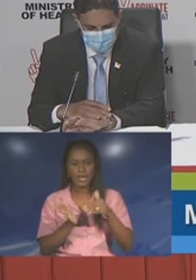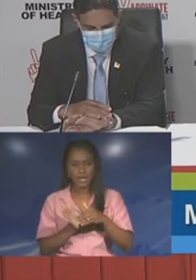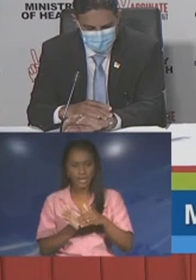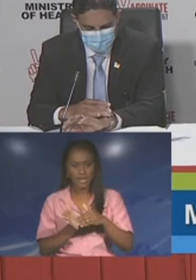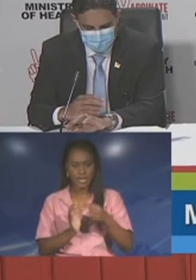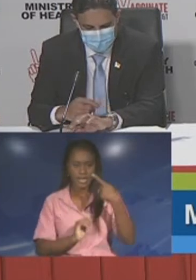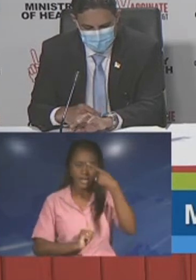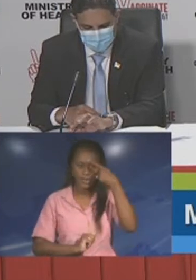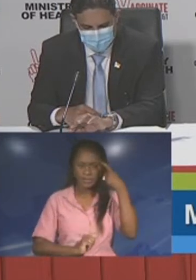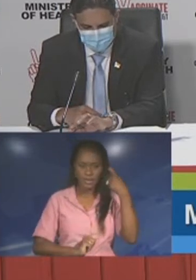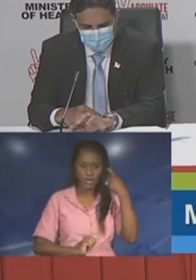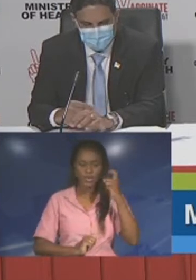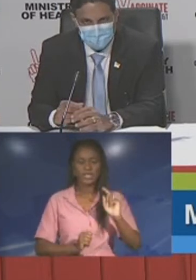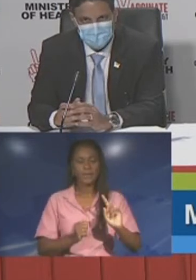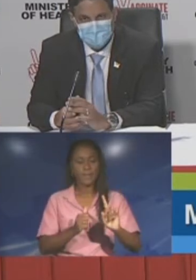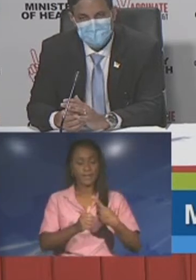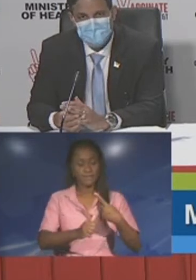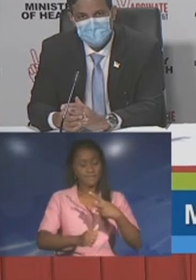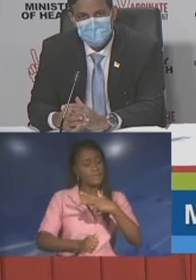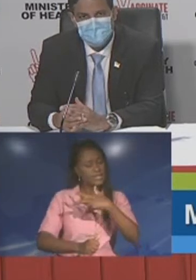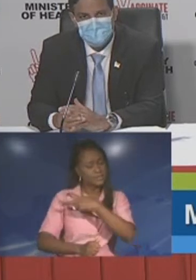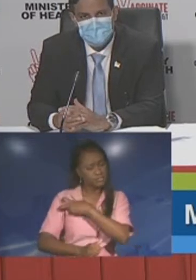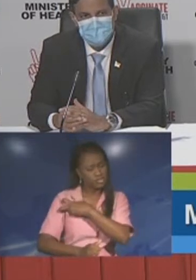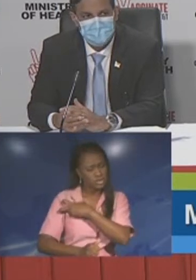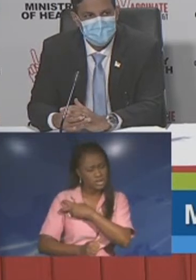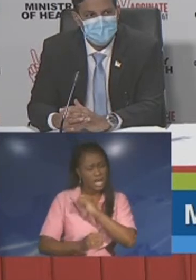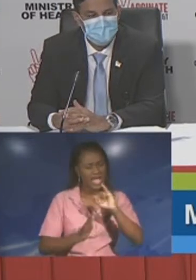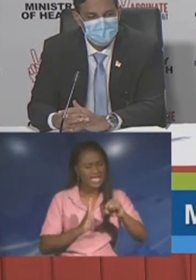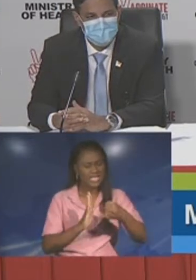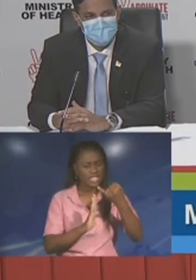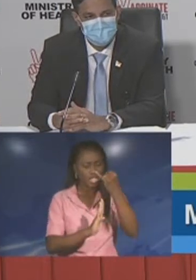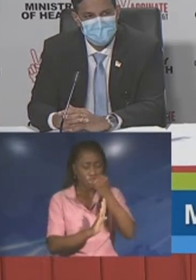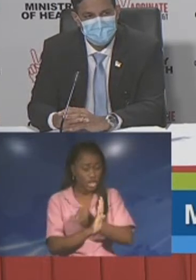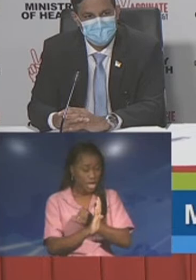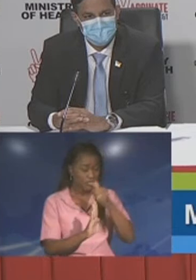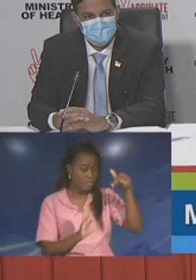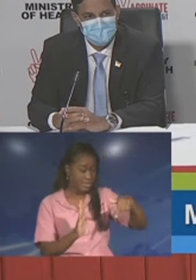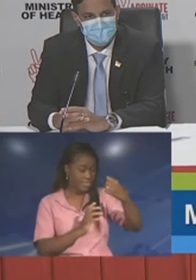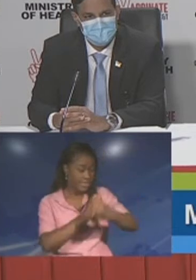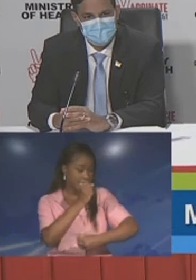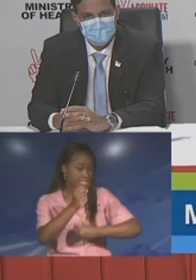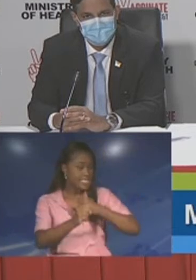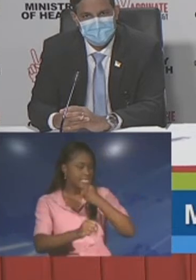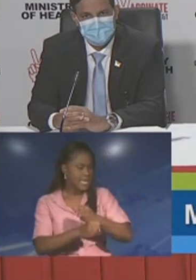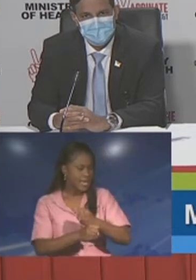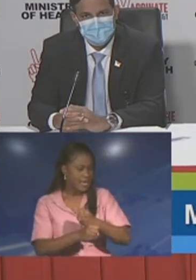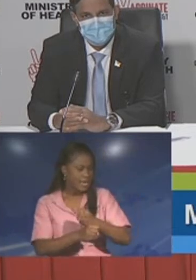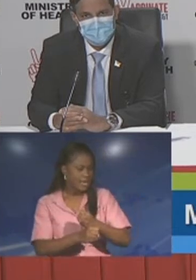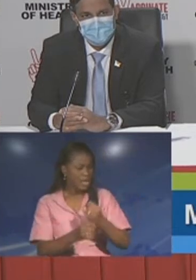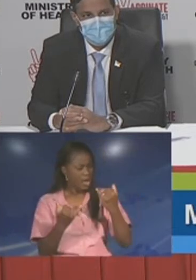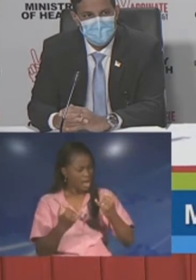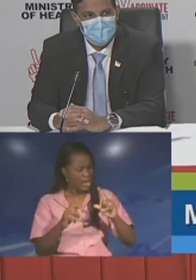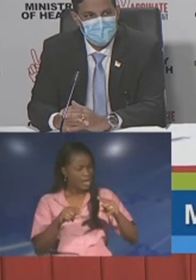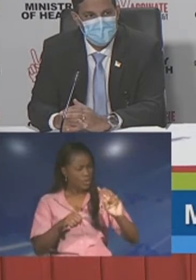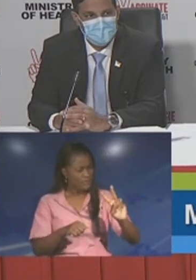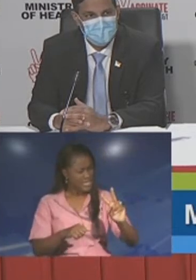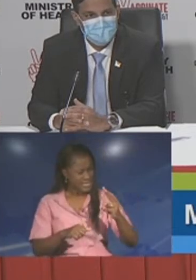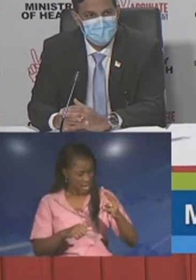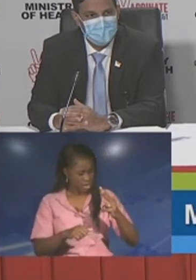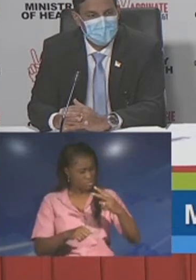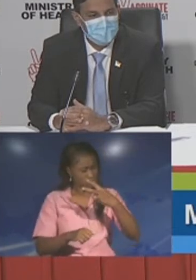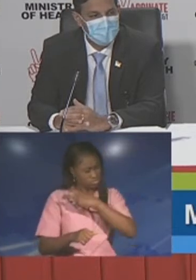I got my first booster in January of this year. Is it that I can go and get a second